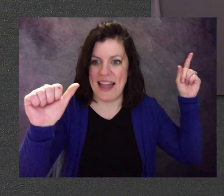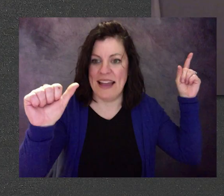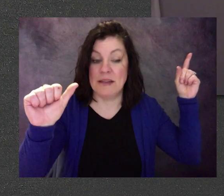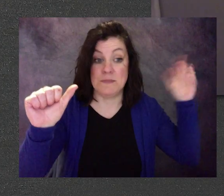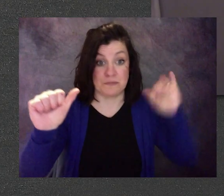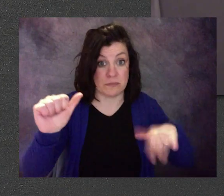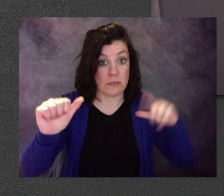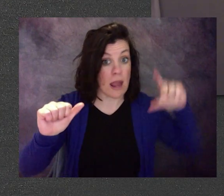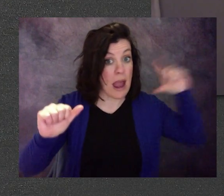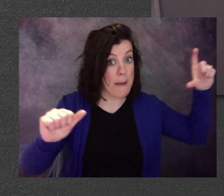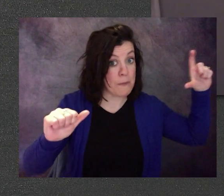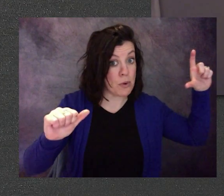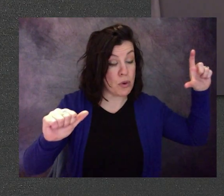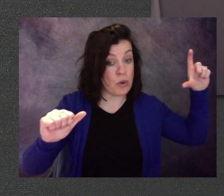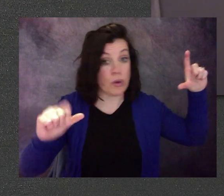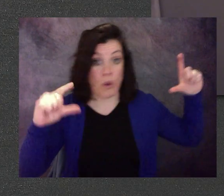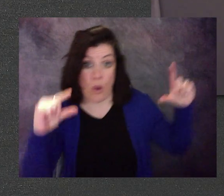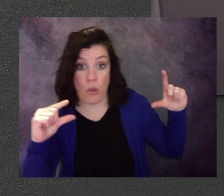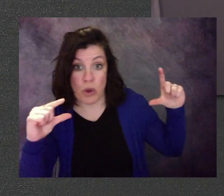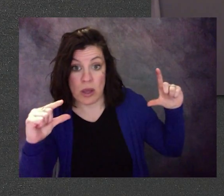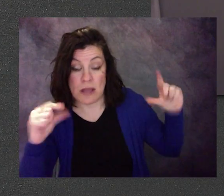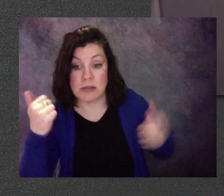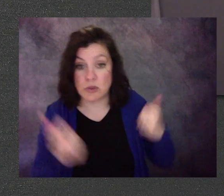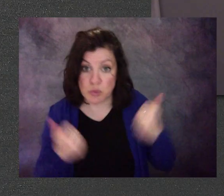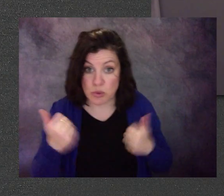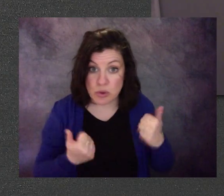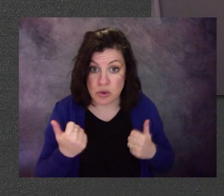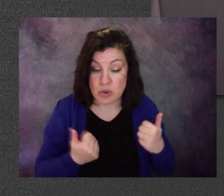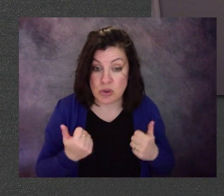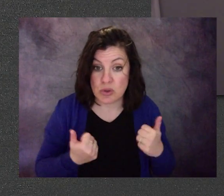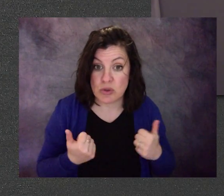capital? Or do you think this is a lowercase a?